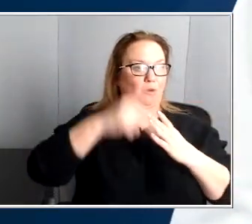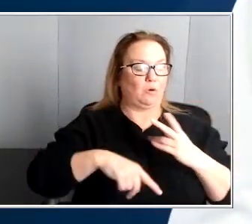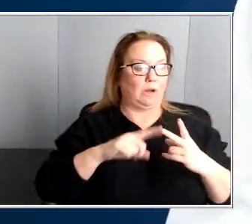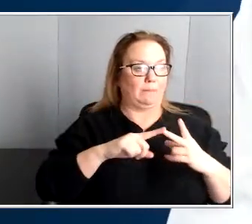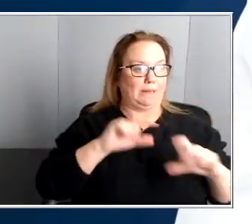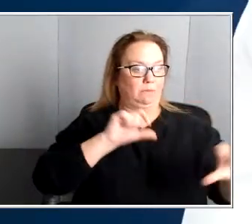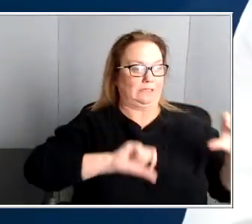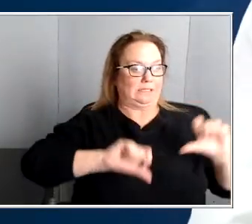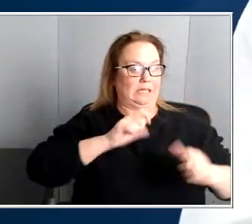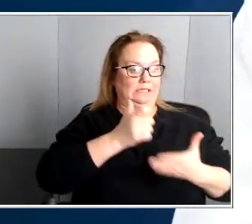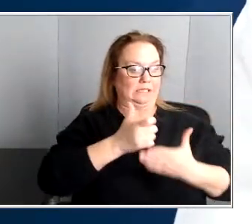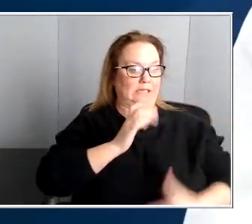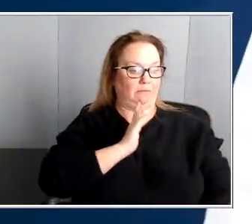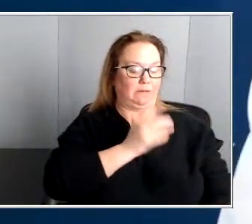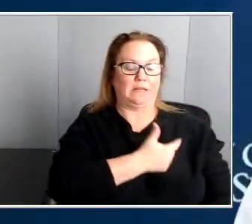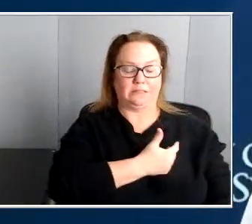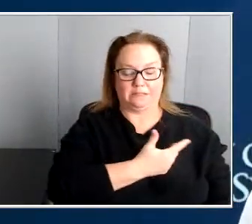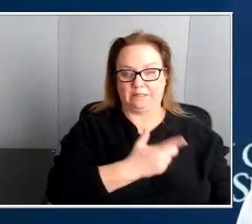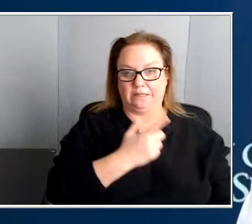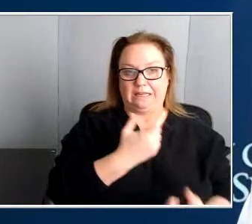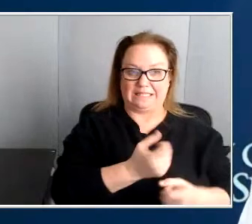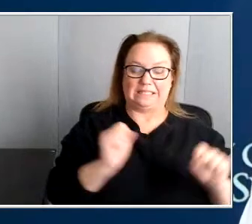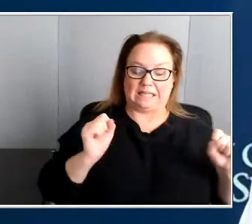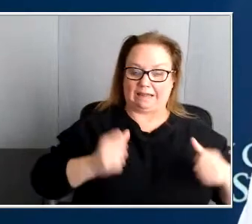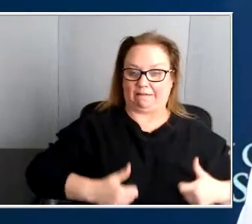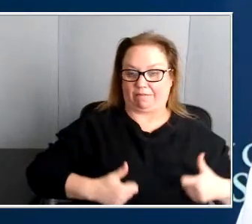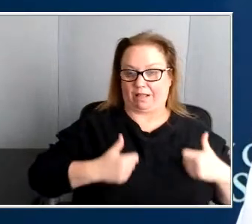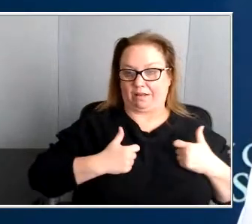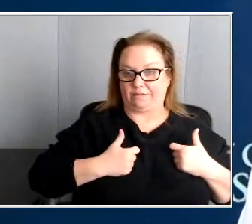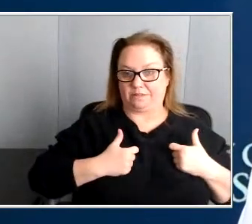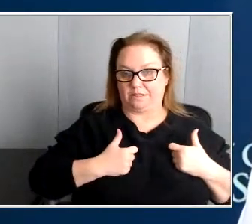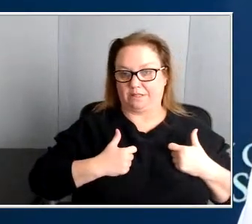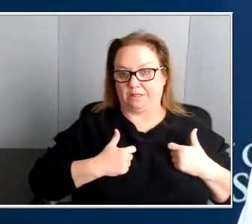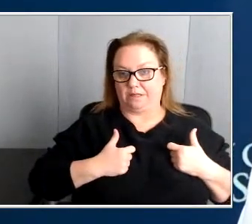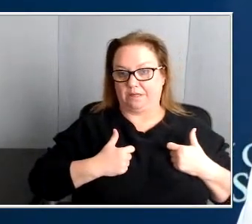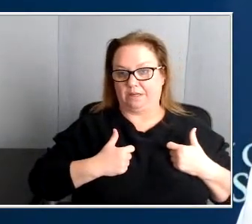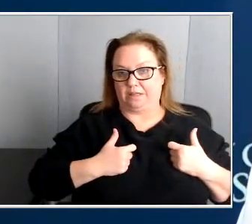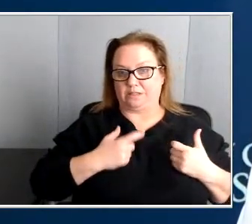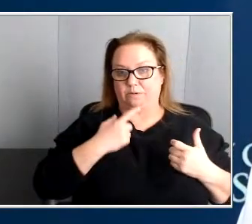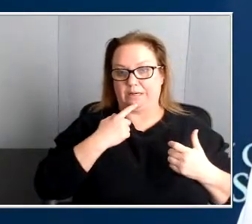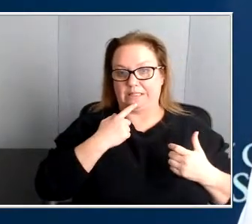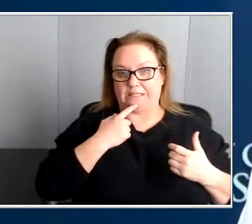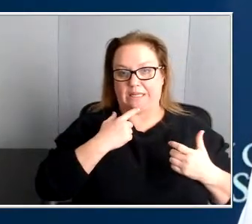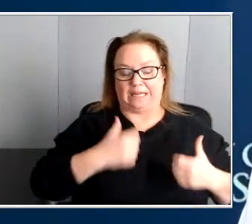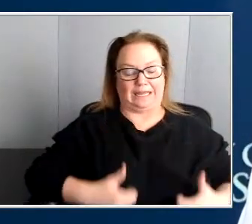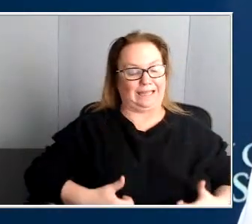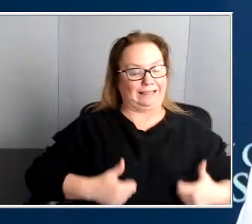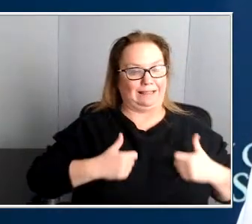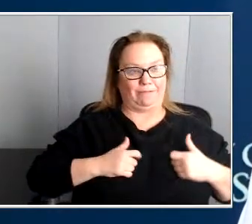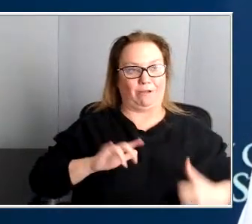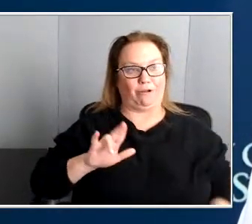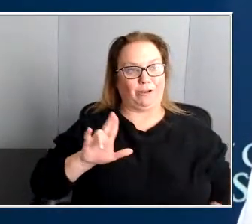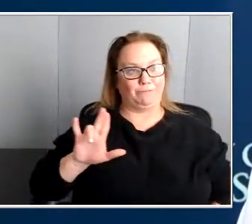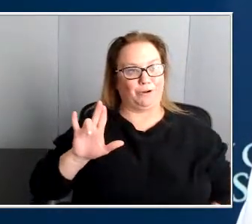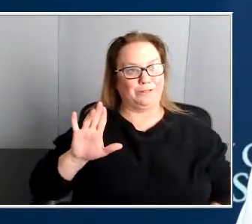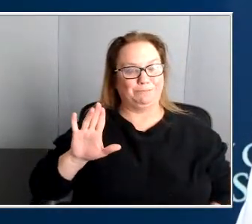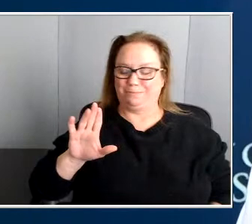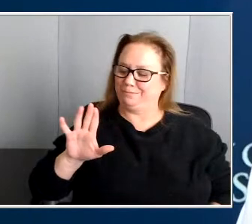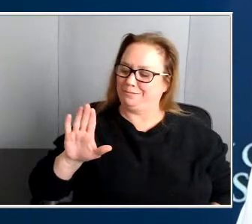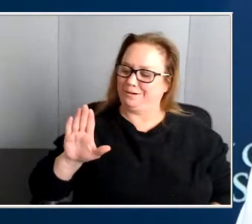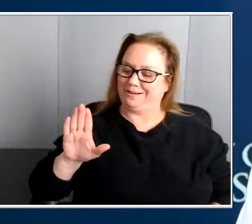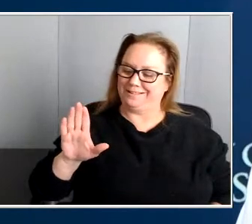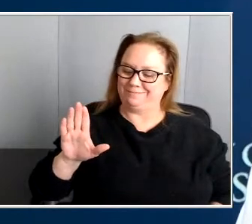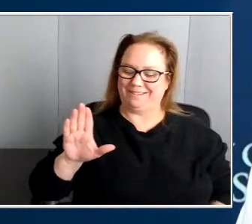helped us do to save lives. That's why when I say live long and prosper, yeah, I'm talking about Star Trek.